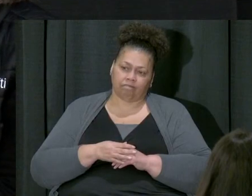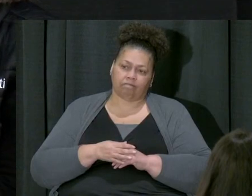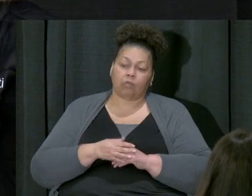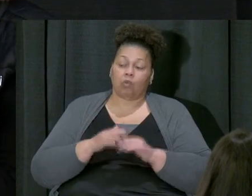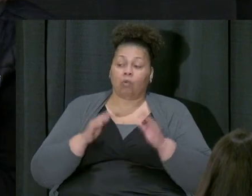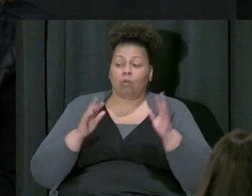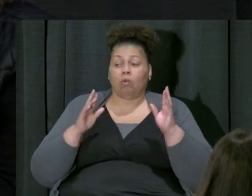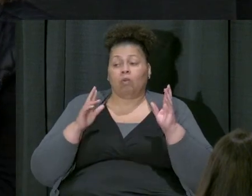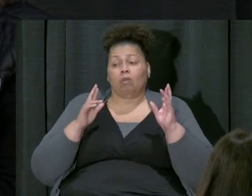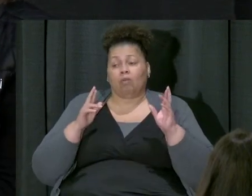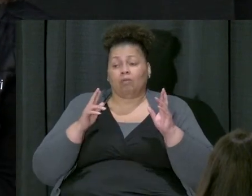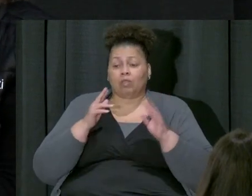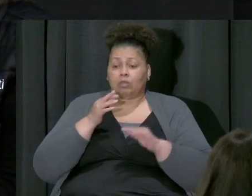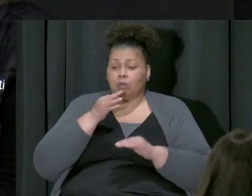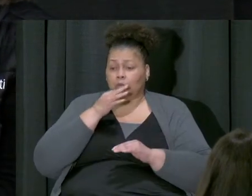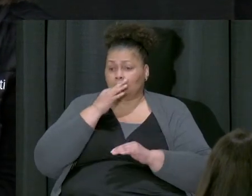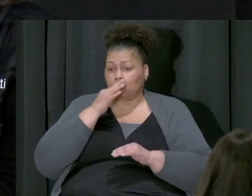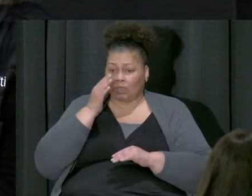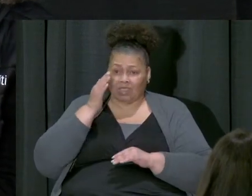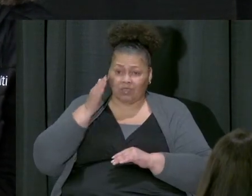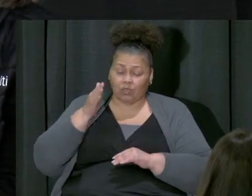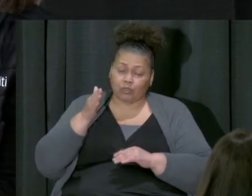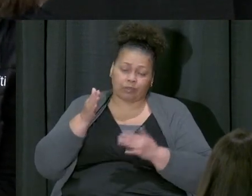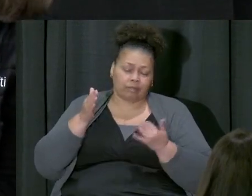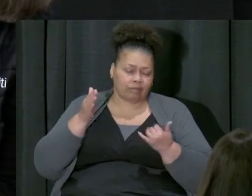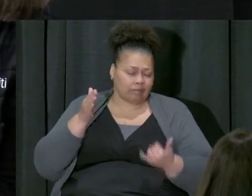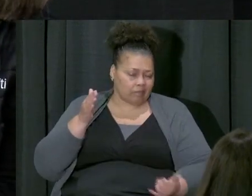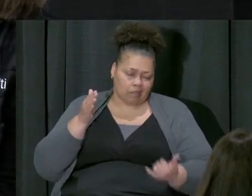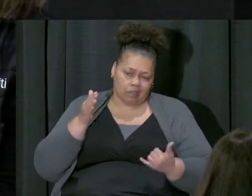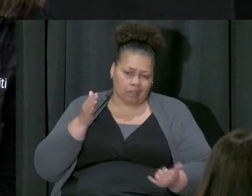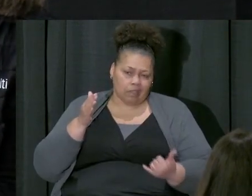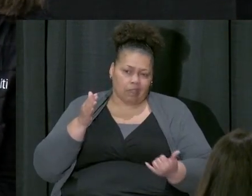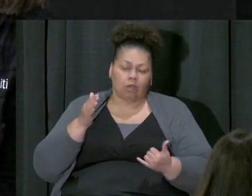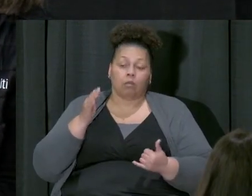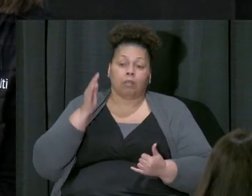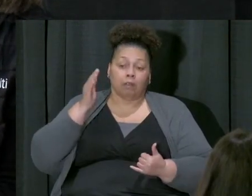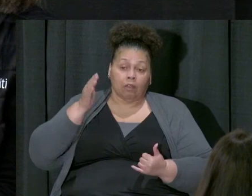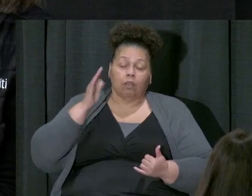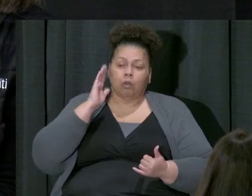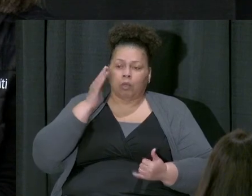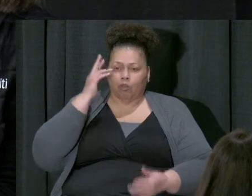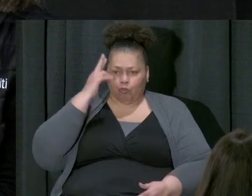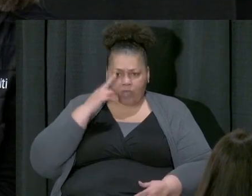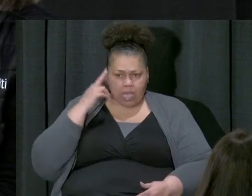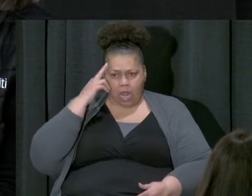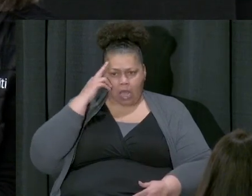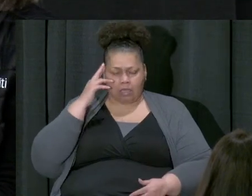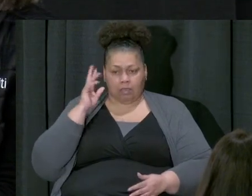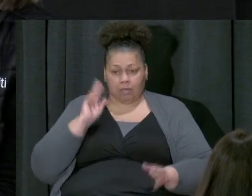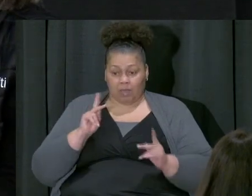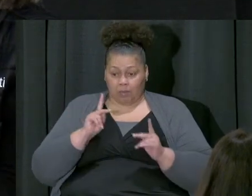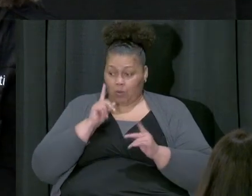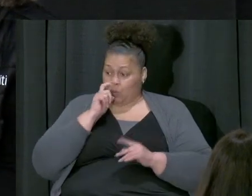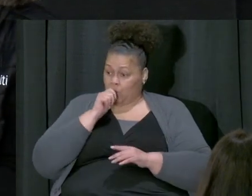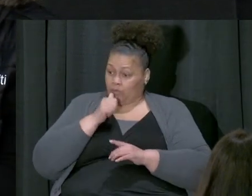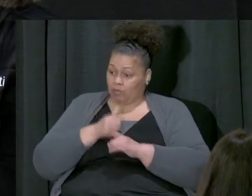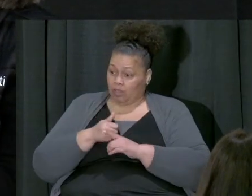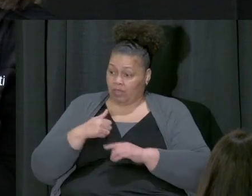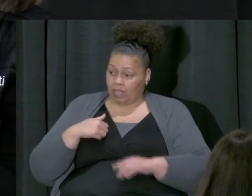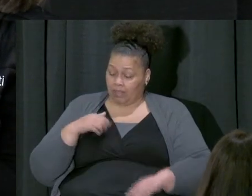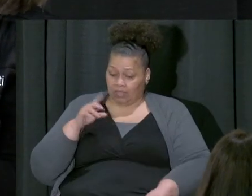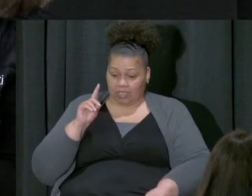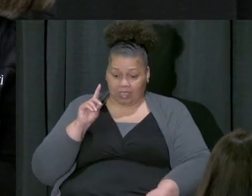hopefully soon, but in the future, not now, we will realize that people with disabilities,